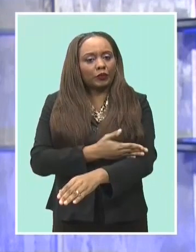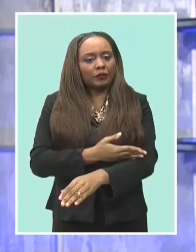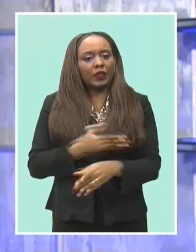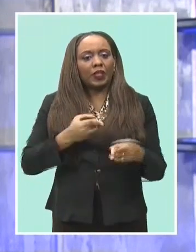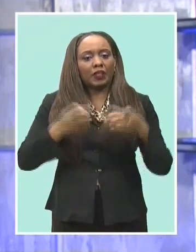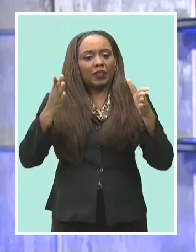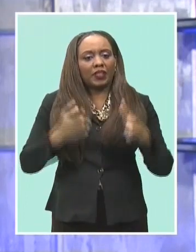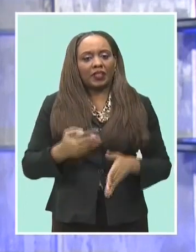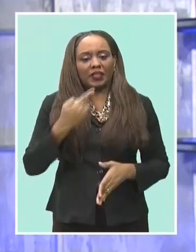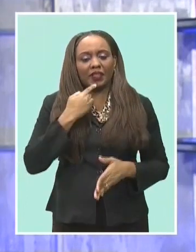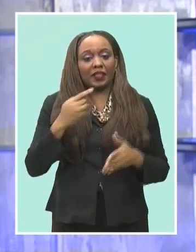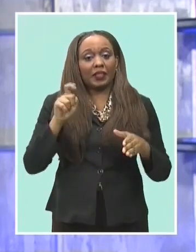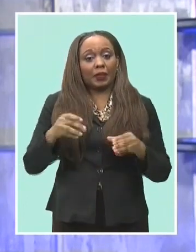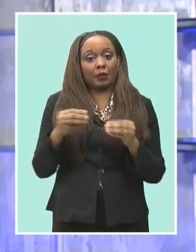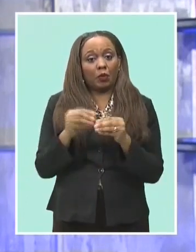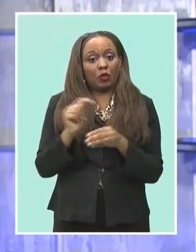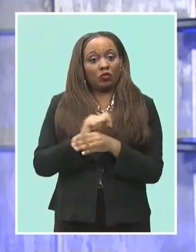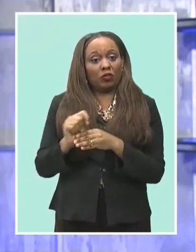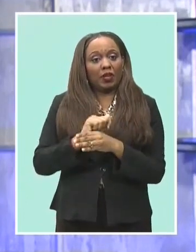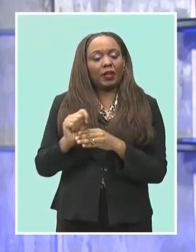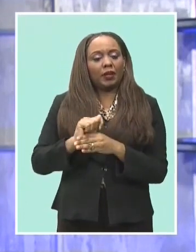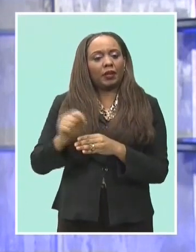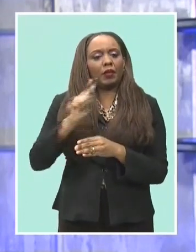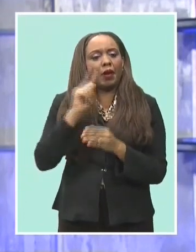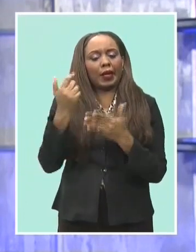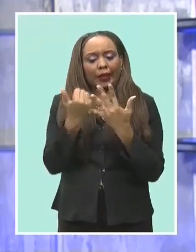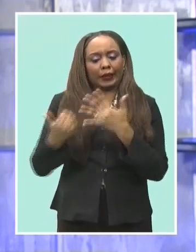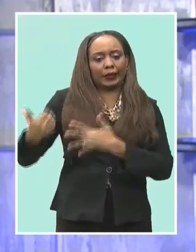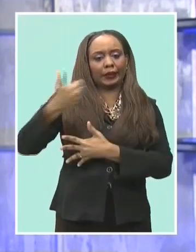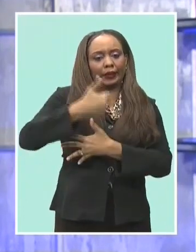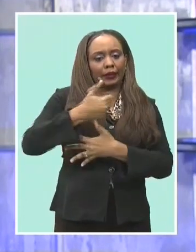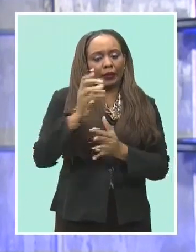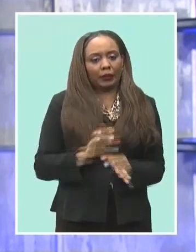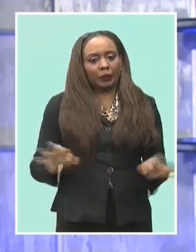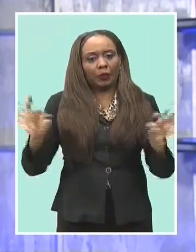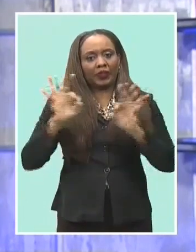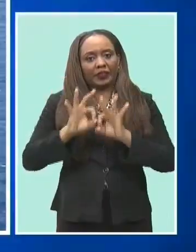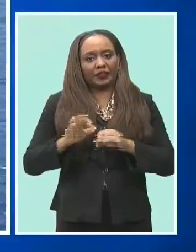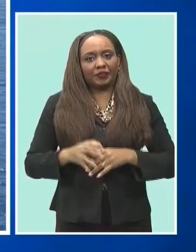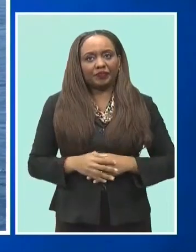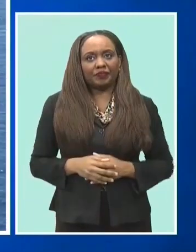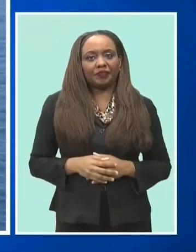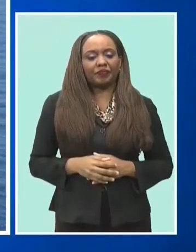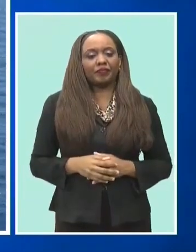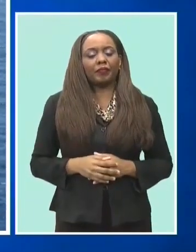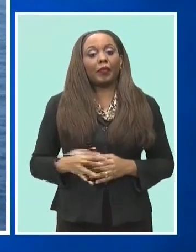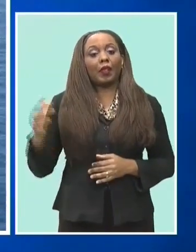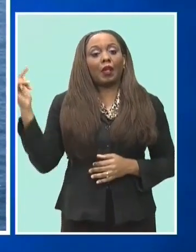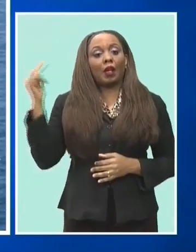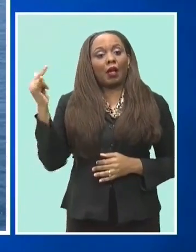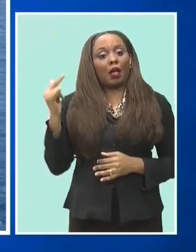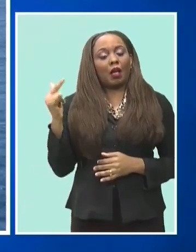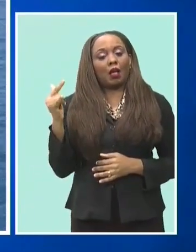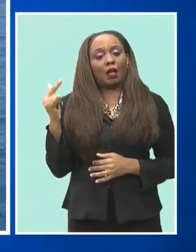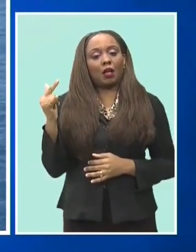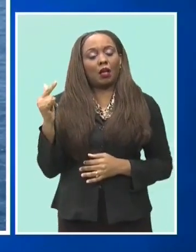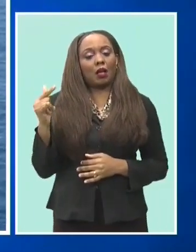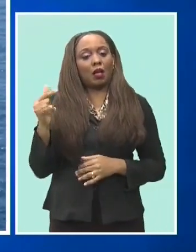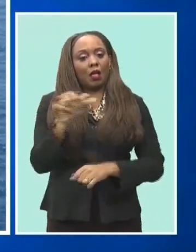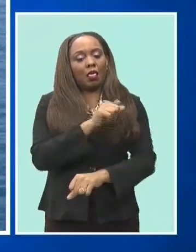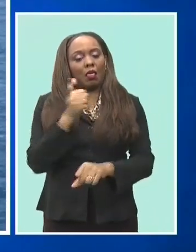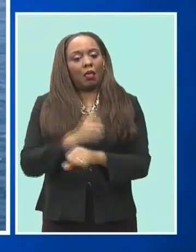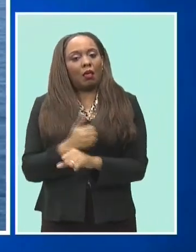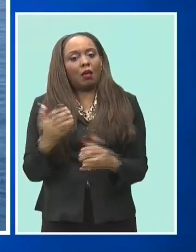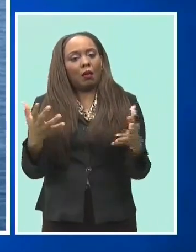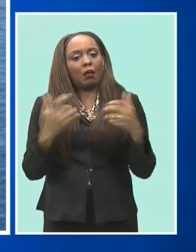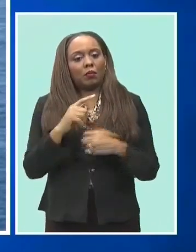increased training for inspectors is among its priorities. The Guyana Civil Aviation Authority, GCAA, is looking to